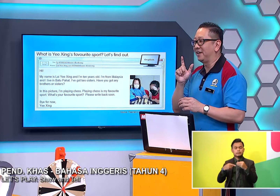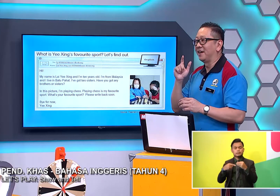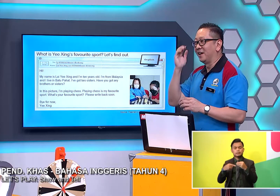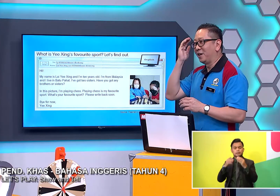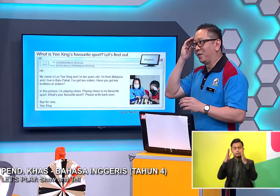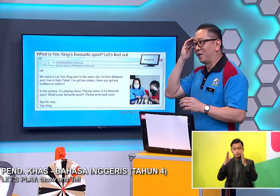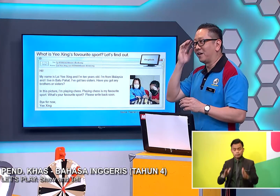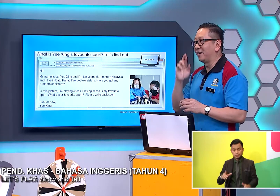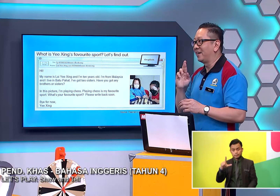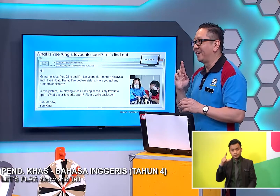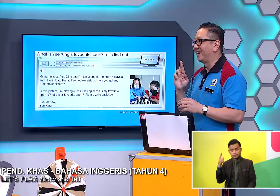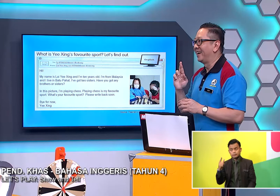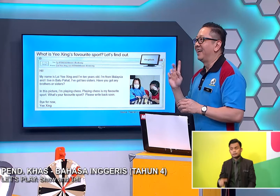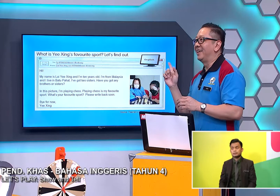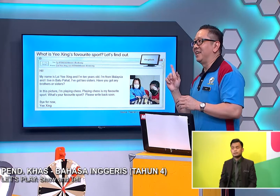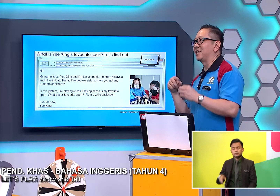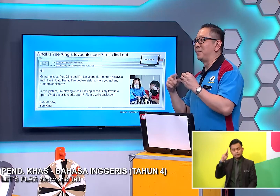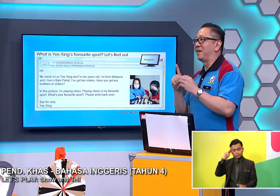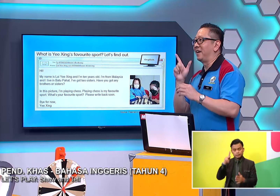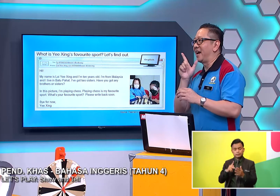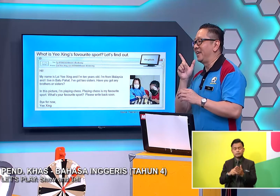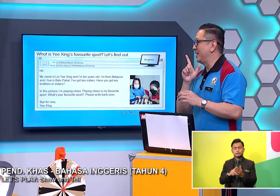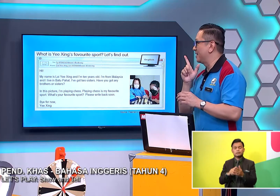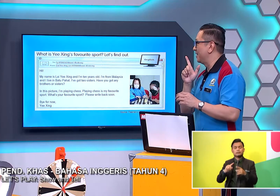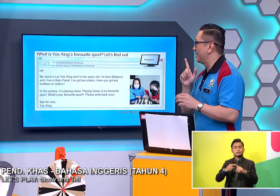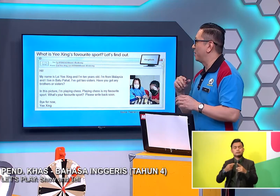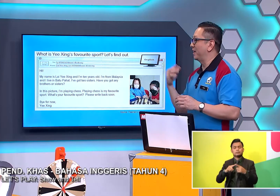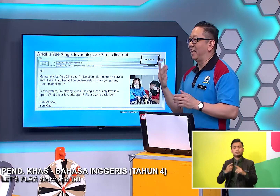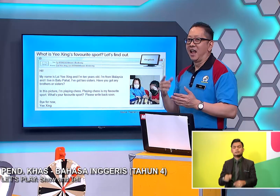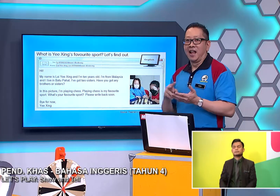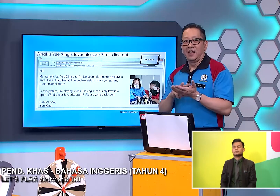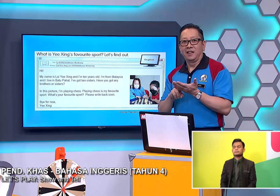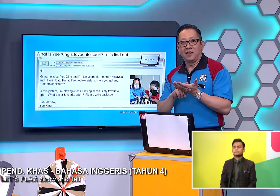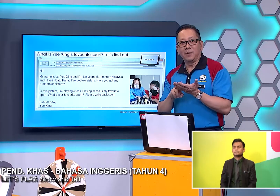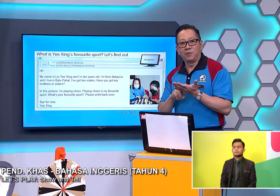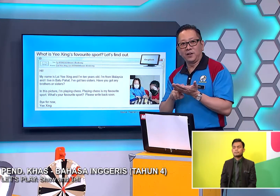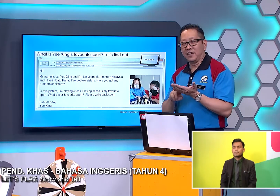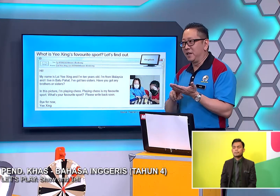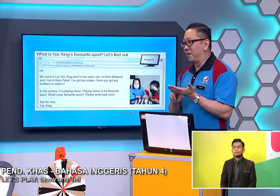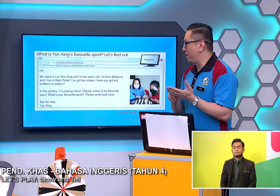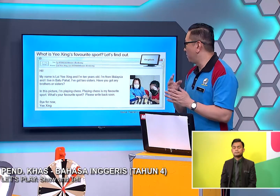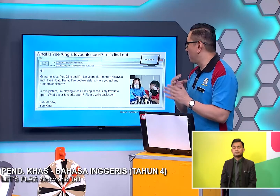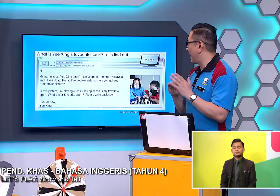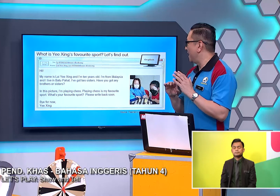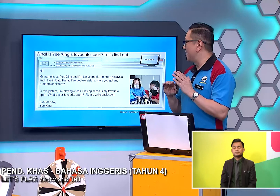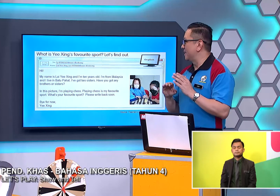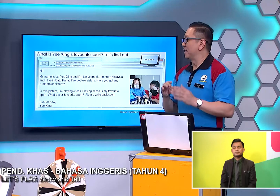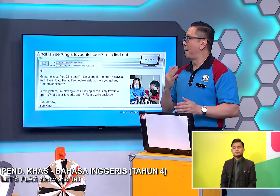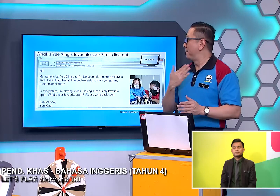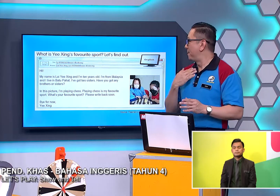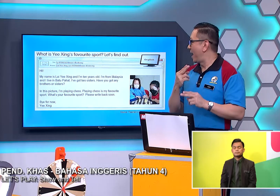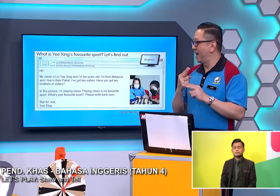Ping Ping, you know her? It's about Lai Yixing. Okay, let me read the email from Lai